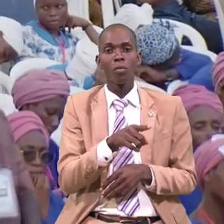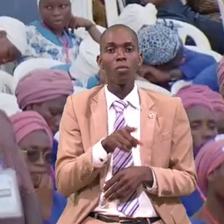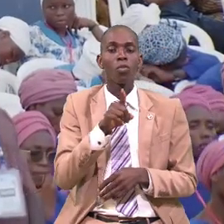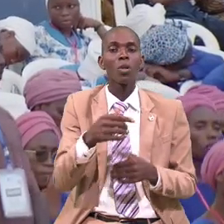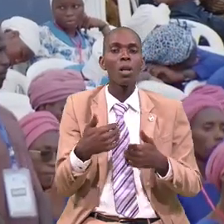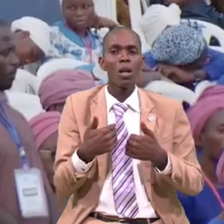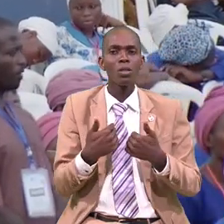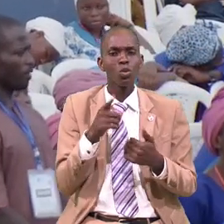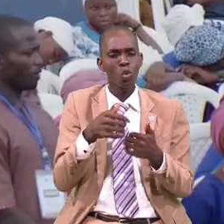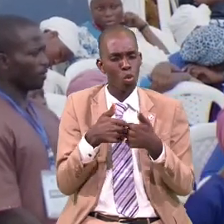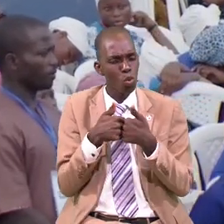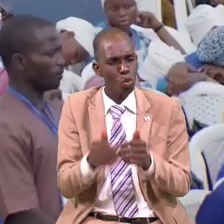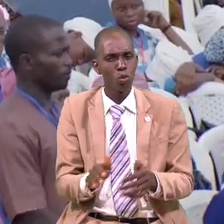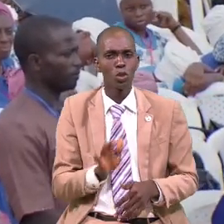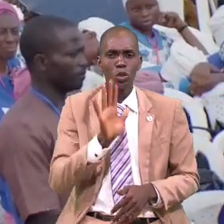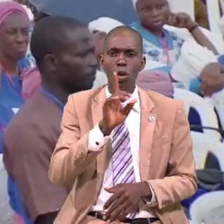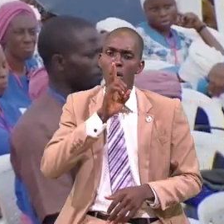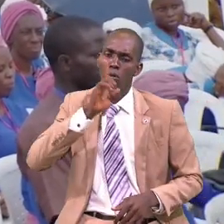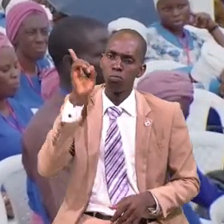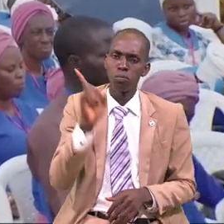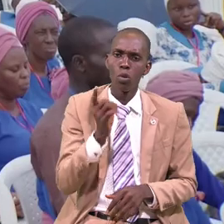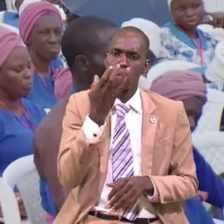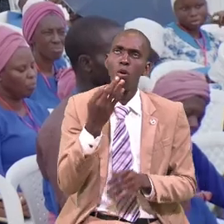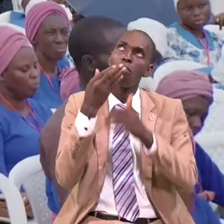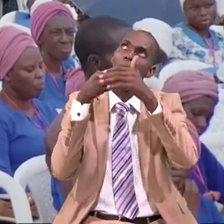You lose assurance of getting to heaven.